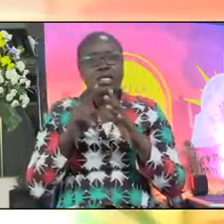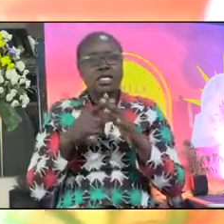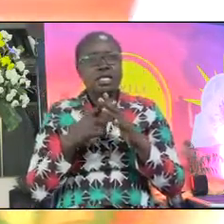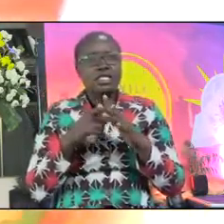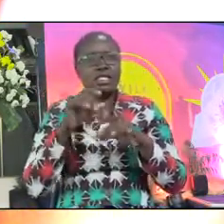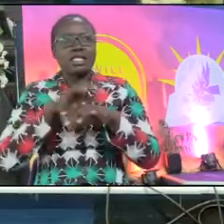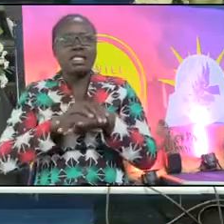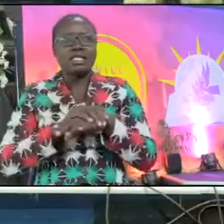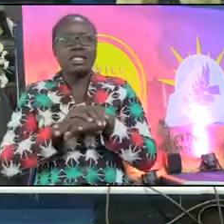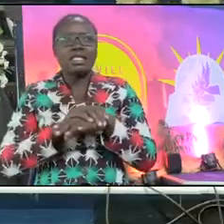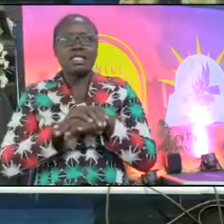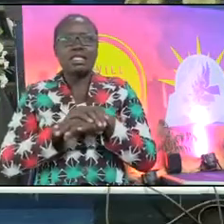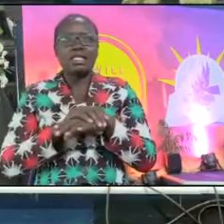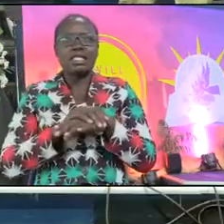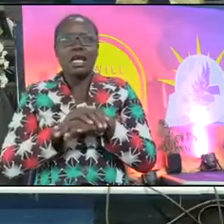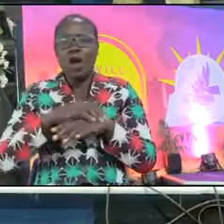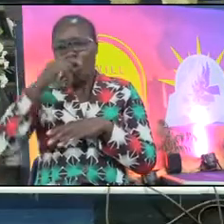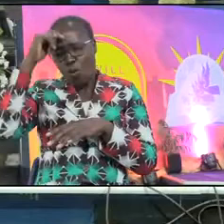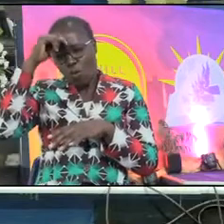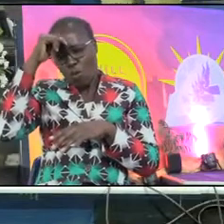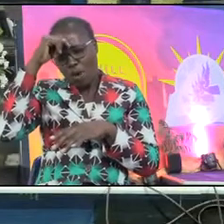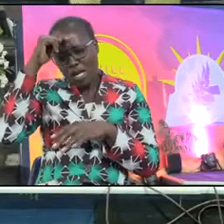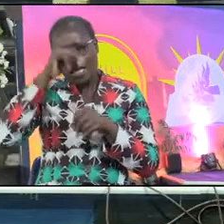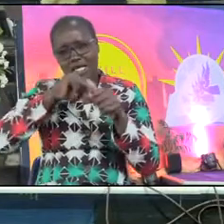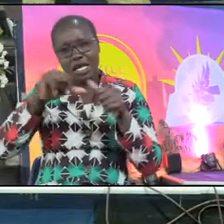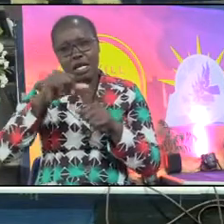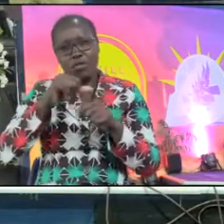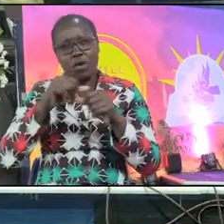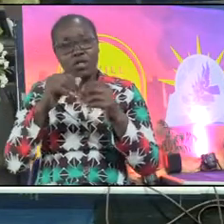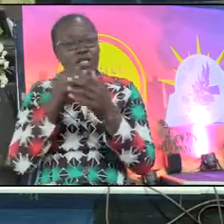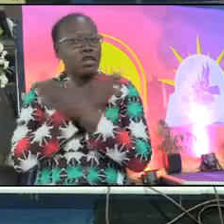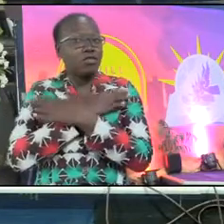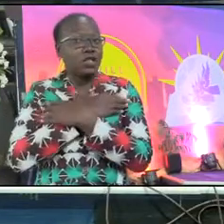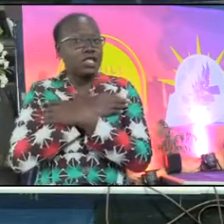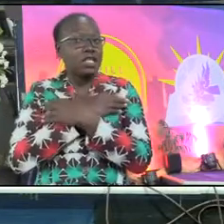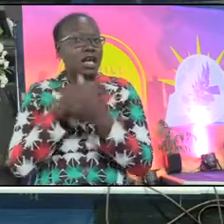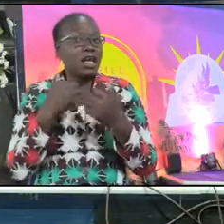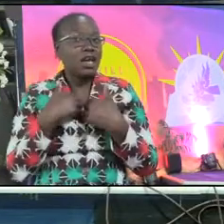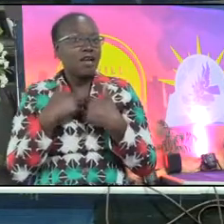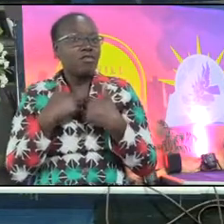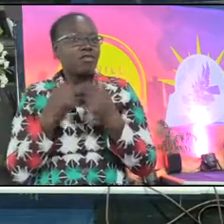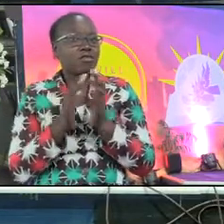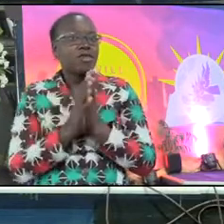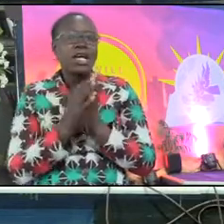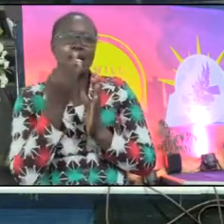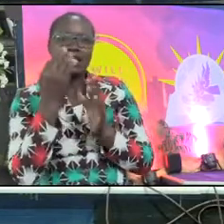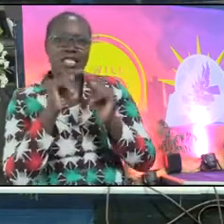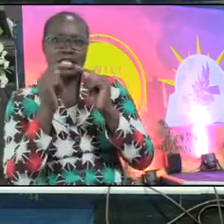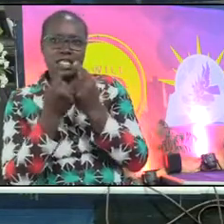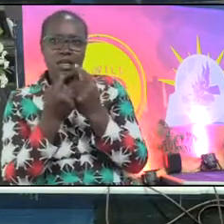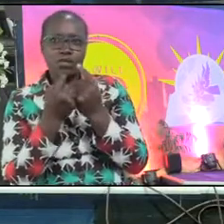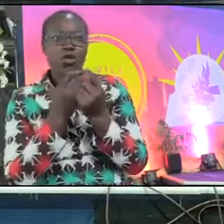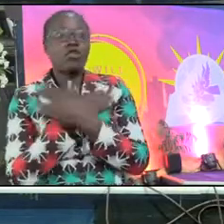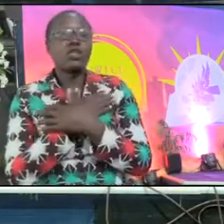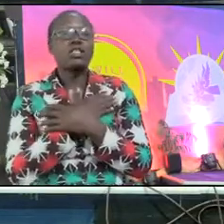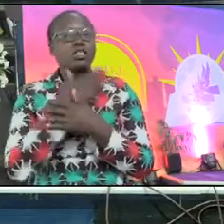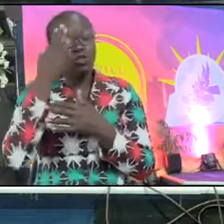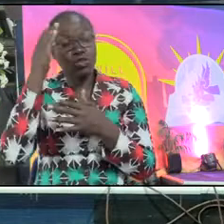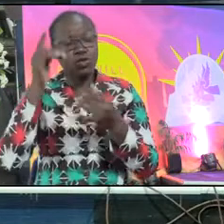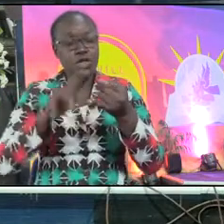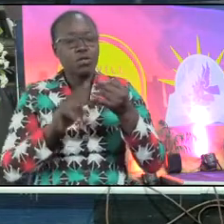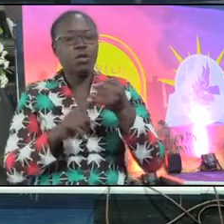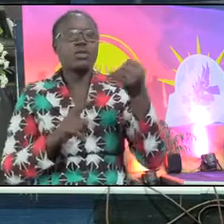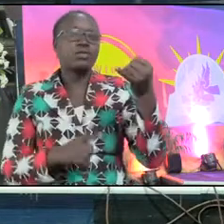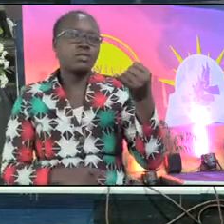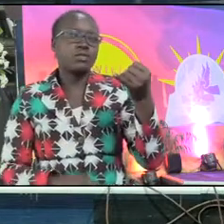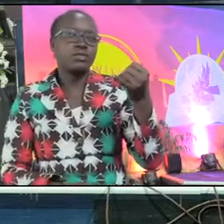start getting very wise about the company I keep. I have three types of friends. You like to know who they are? Number